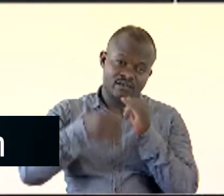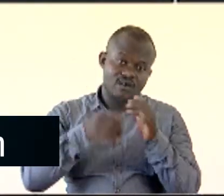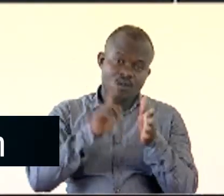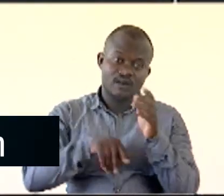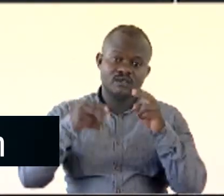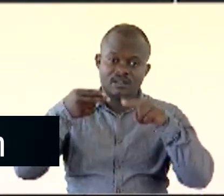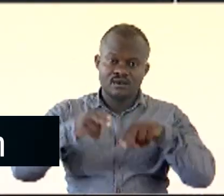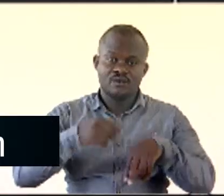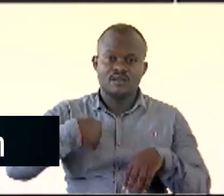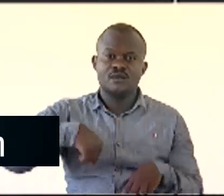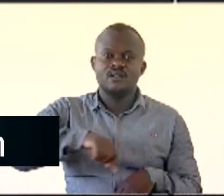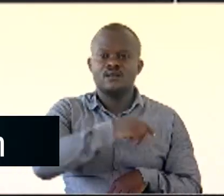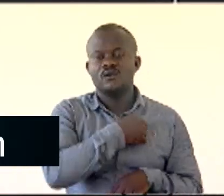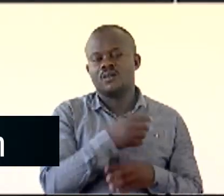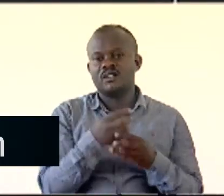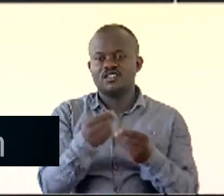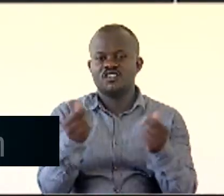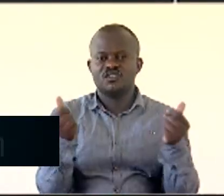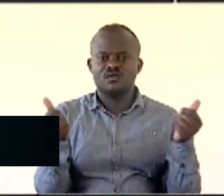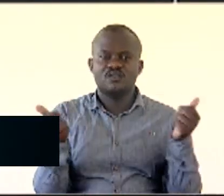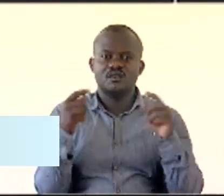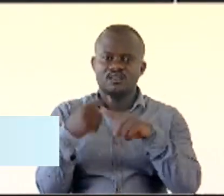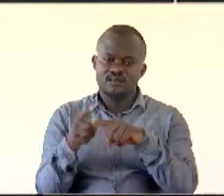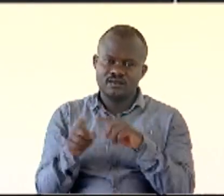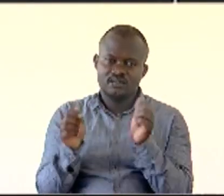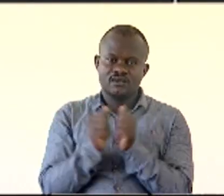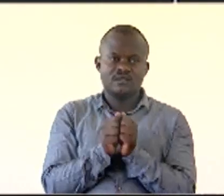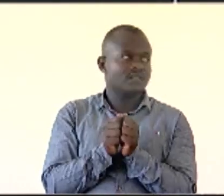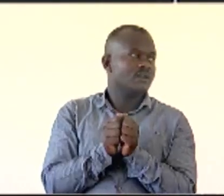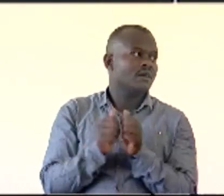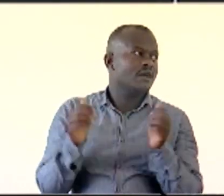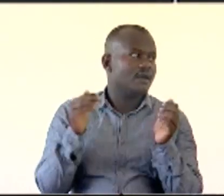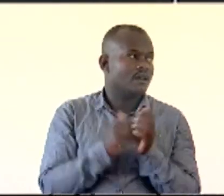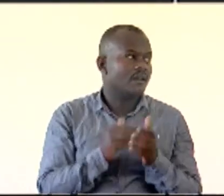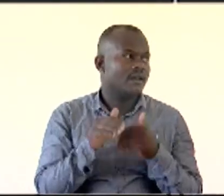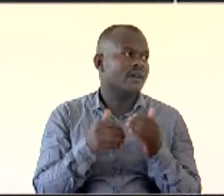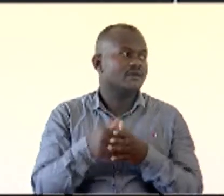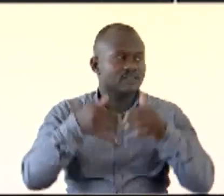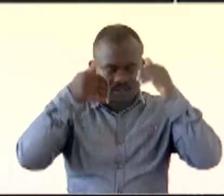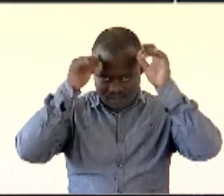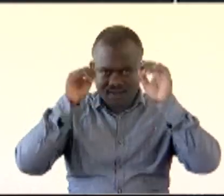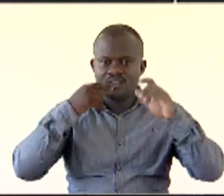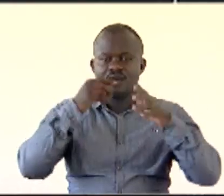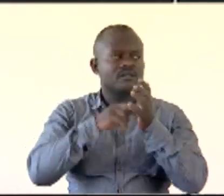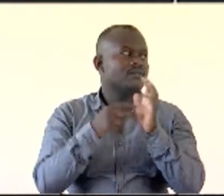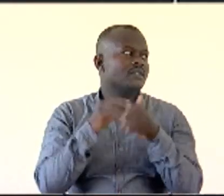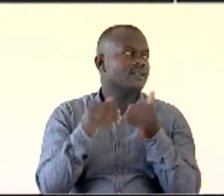happens? We destroy different plants and animals. That